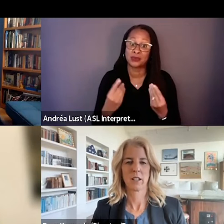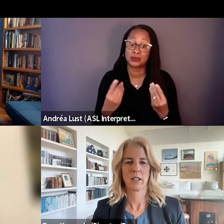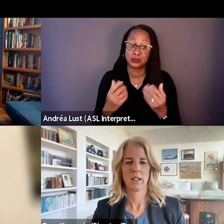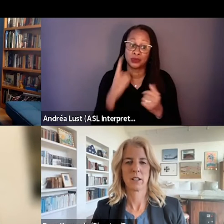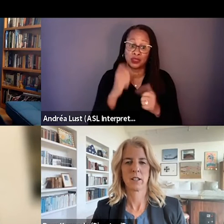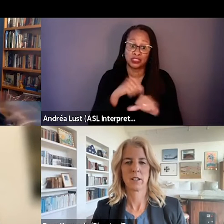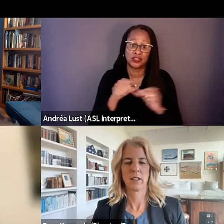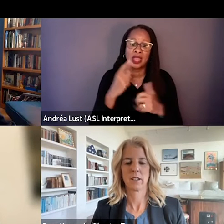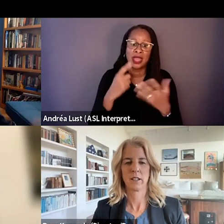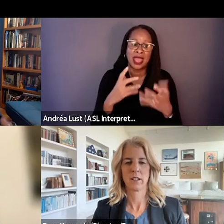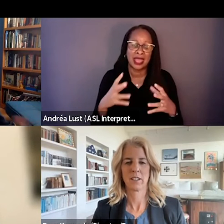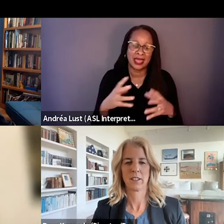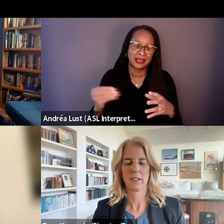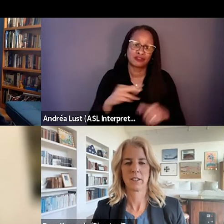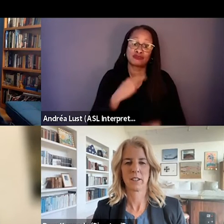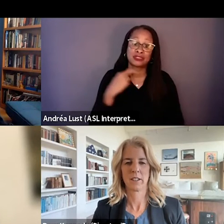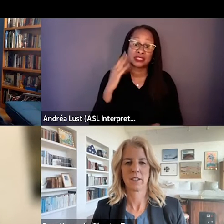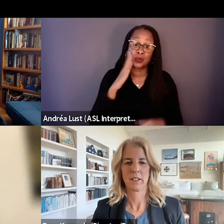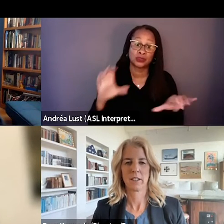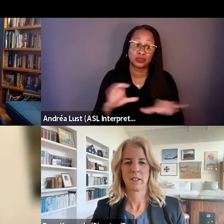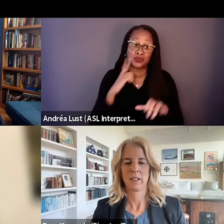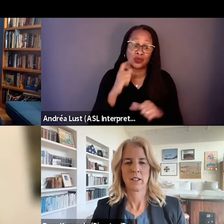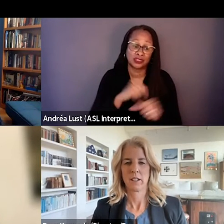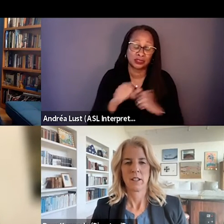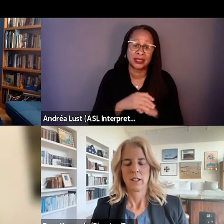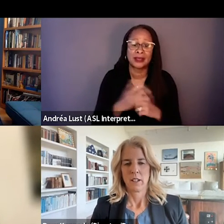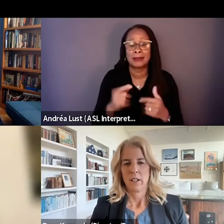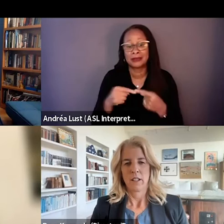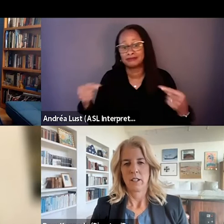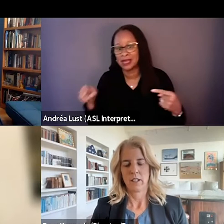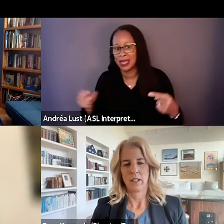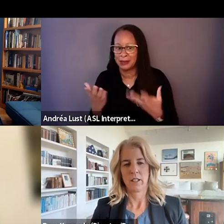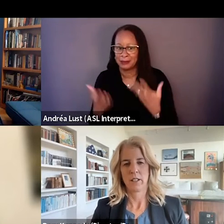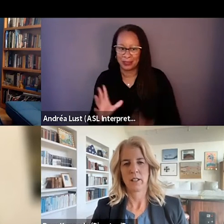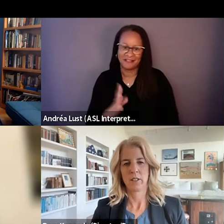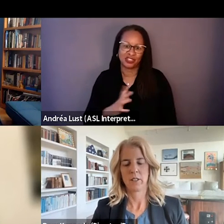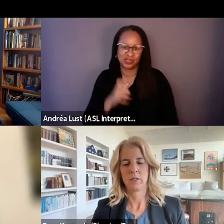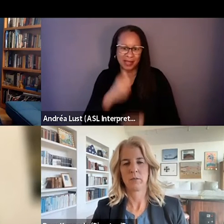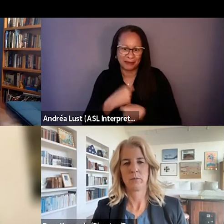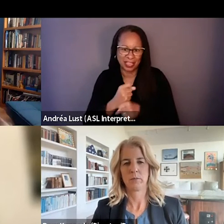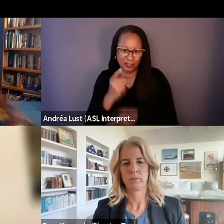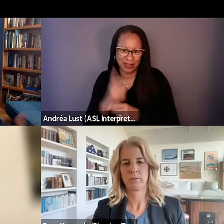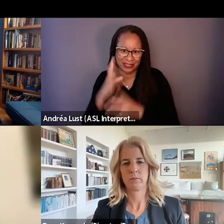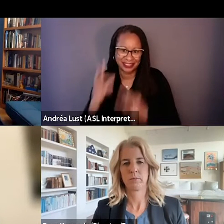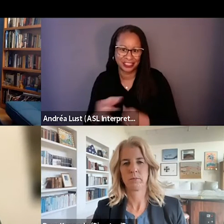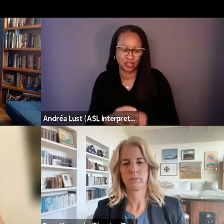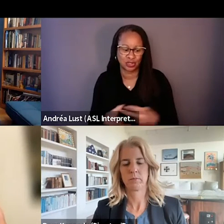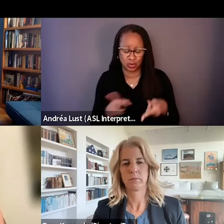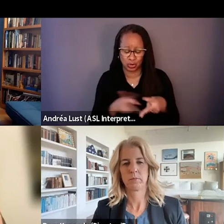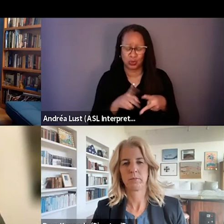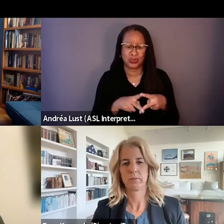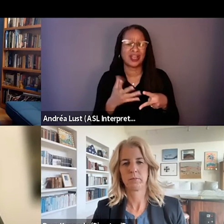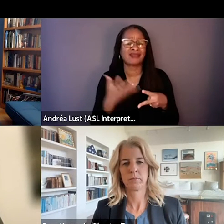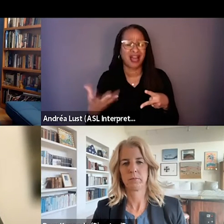take. And then there was also the other side of maybe, you know, officials not making the right decision too. So there was a lot to take away from there,